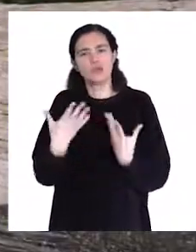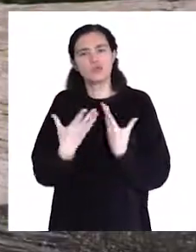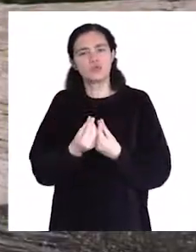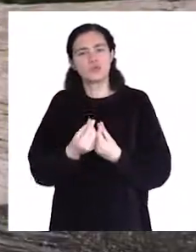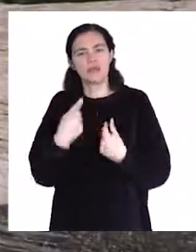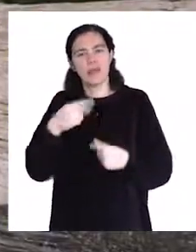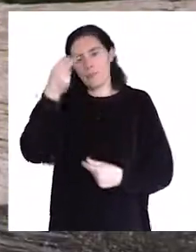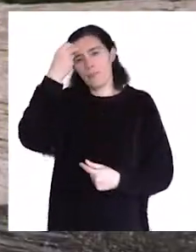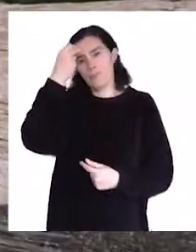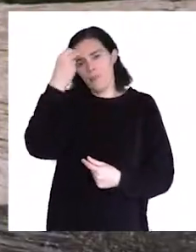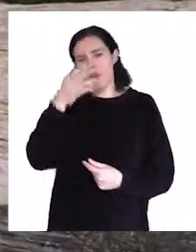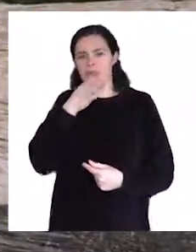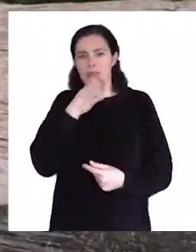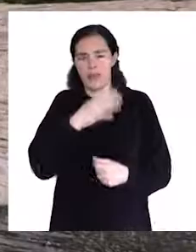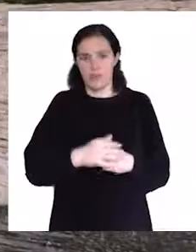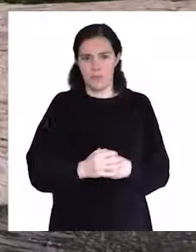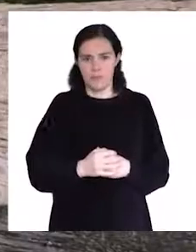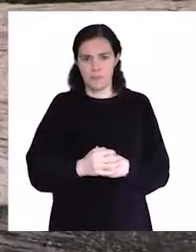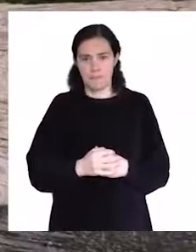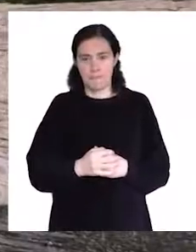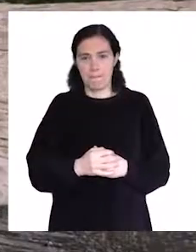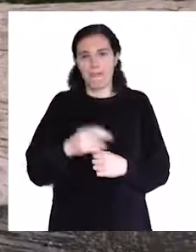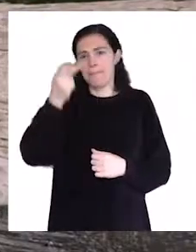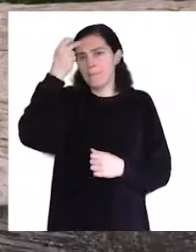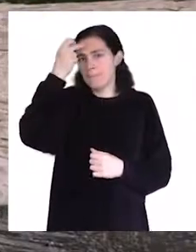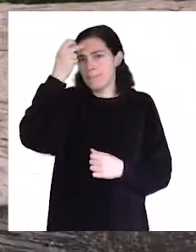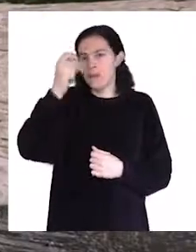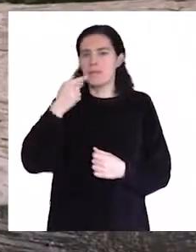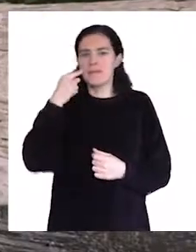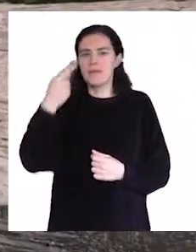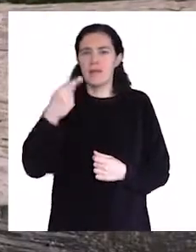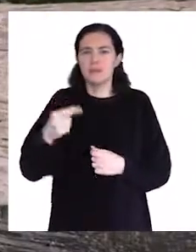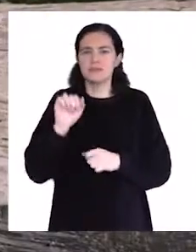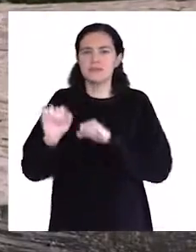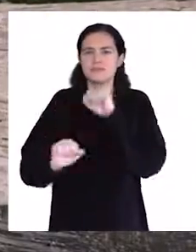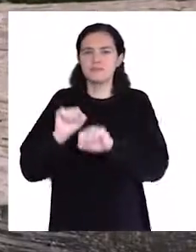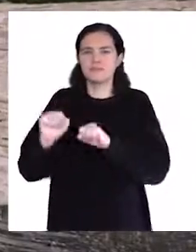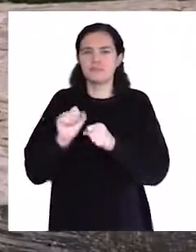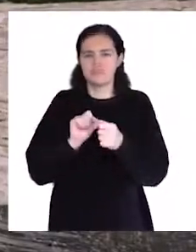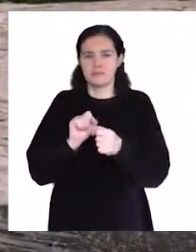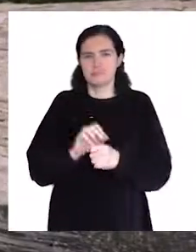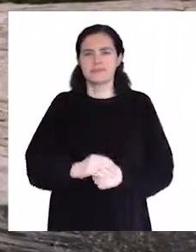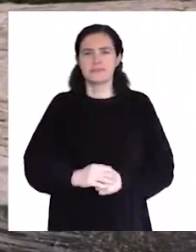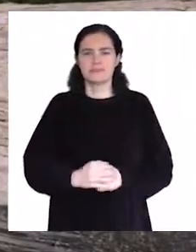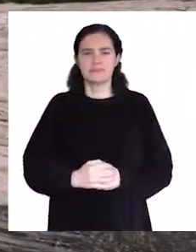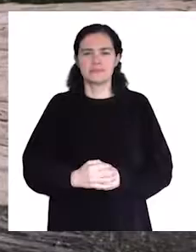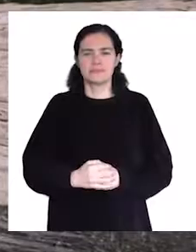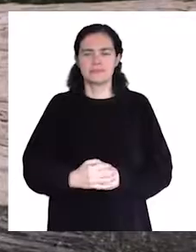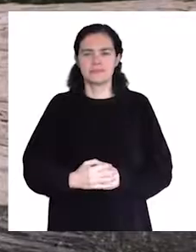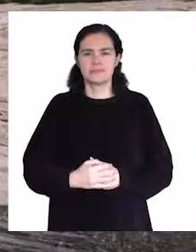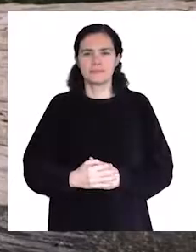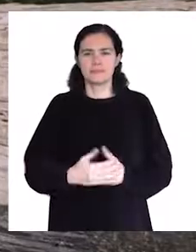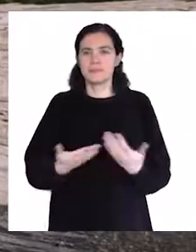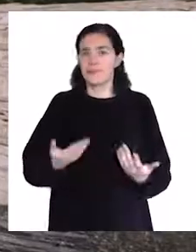they brought with them the memory of water, the memory of their journey on the ocean.